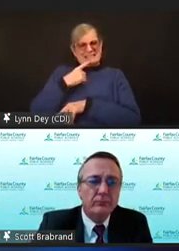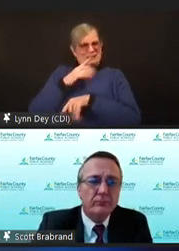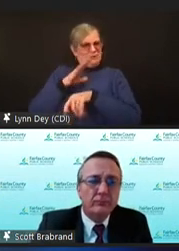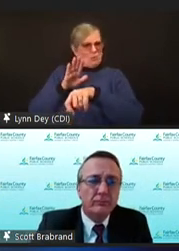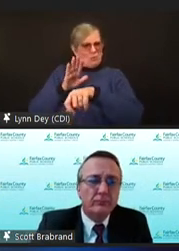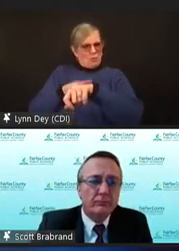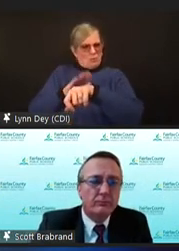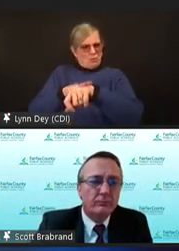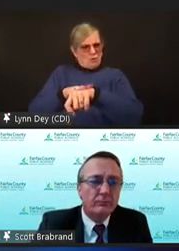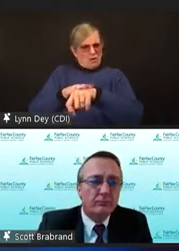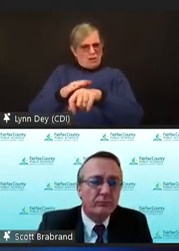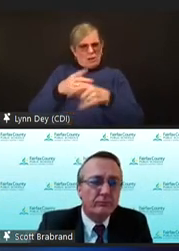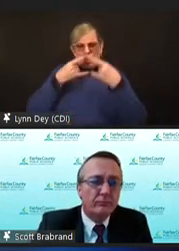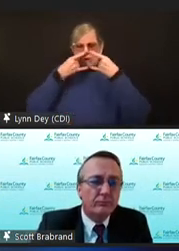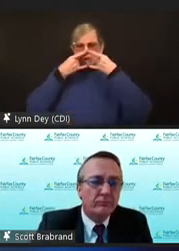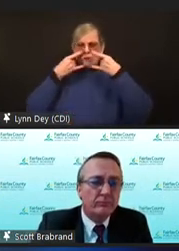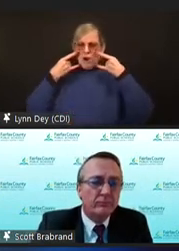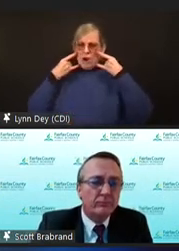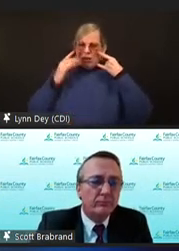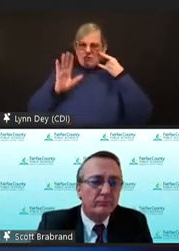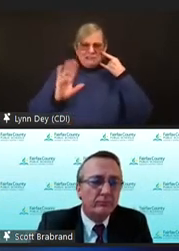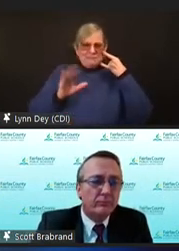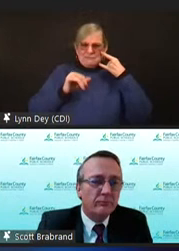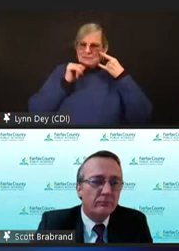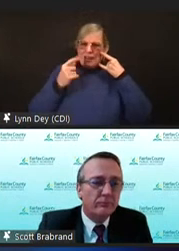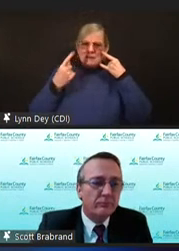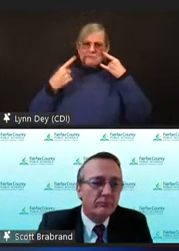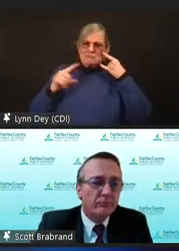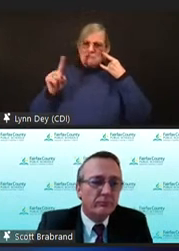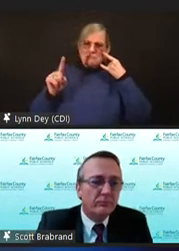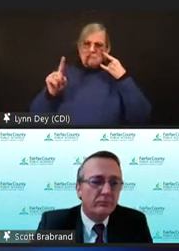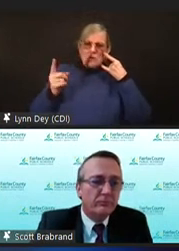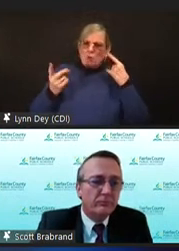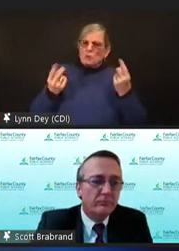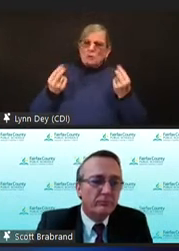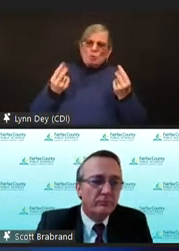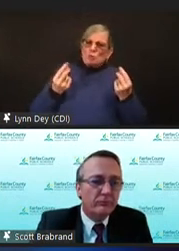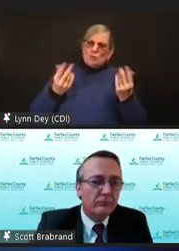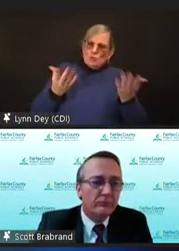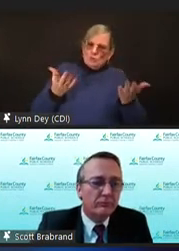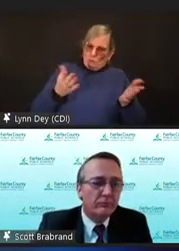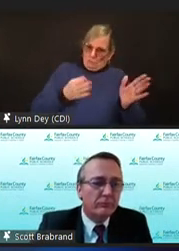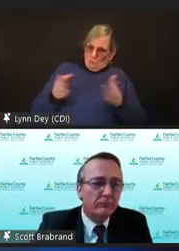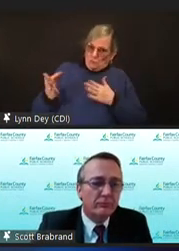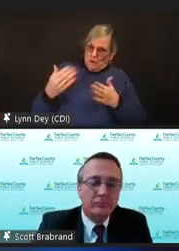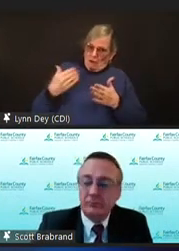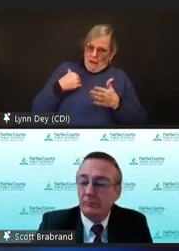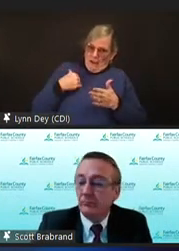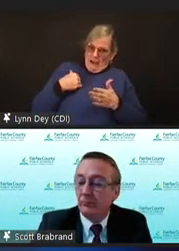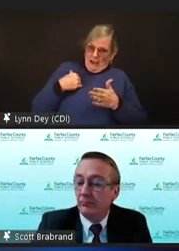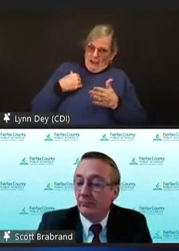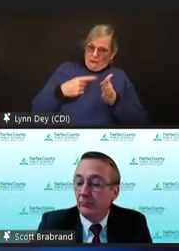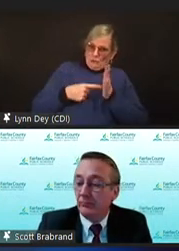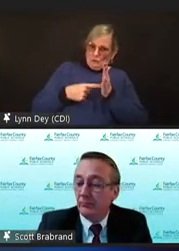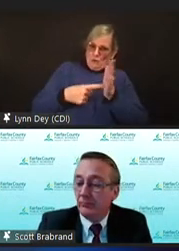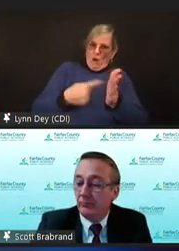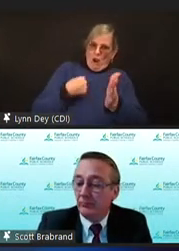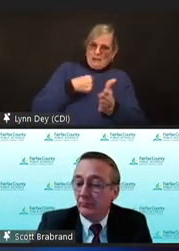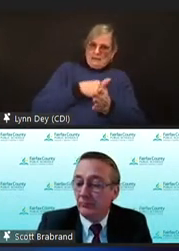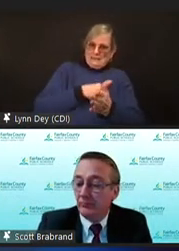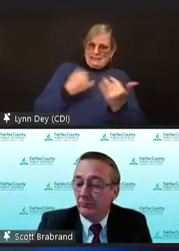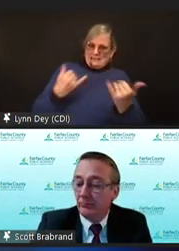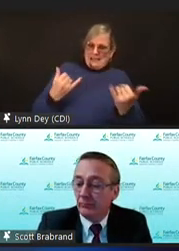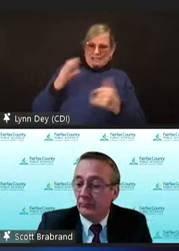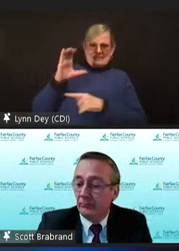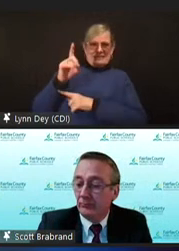that guidance into the future? I guess my question is, if you are actually planning to build your requirements around current CDC guidance, is